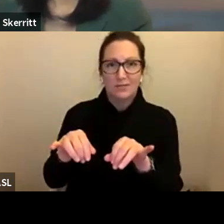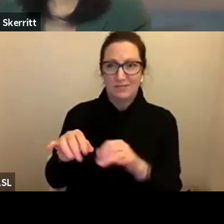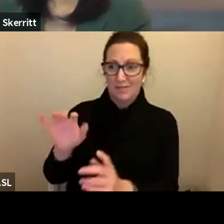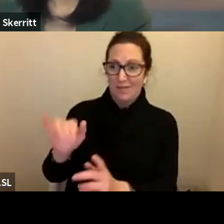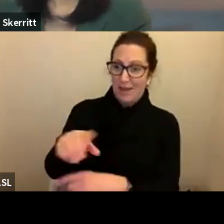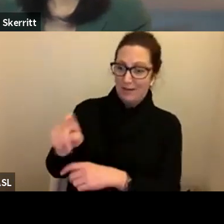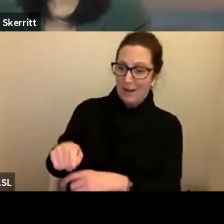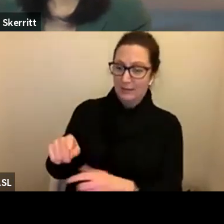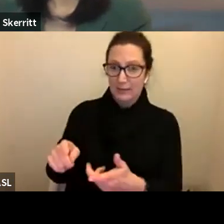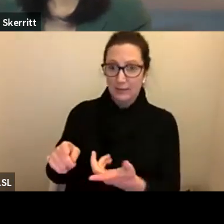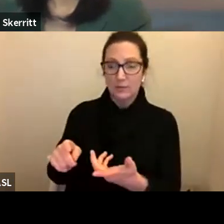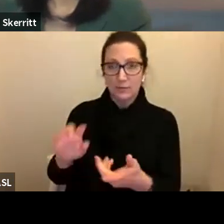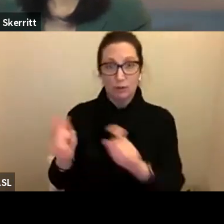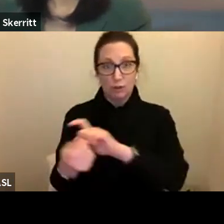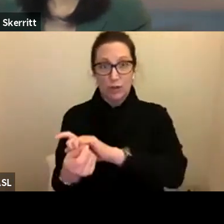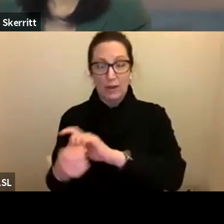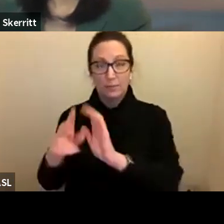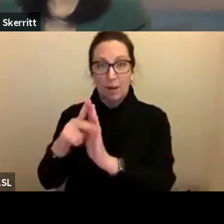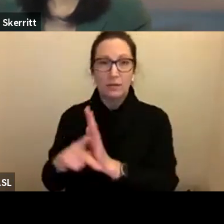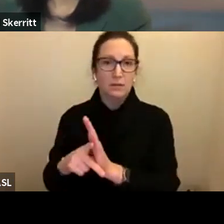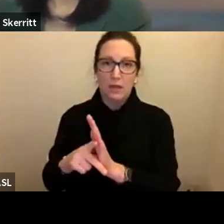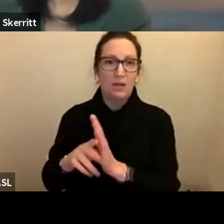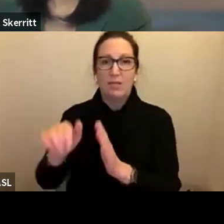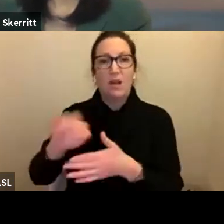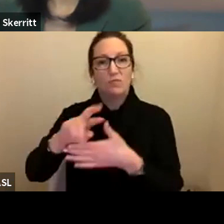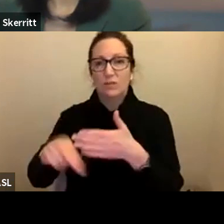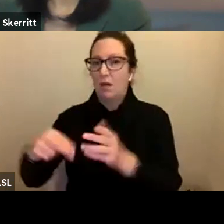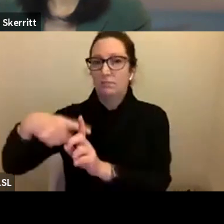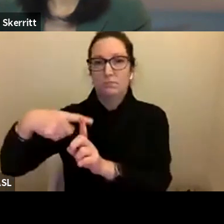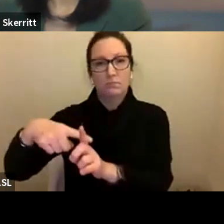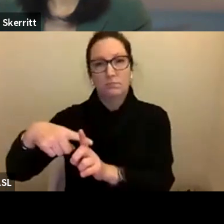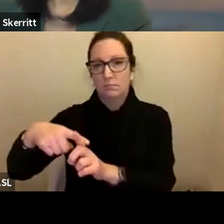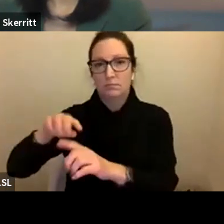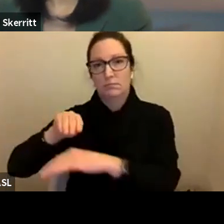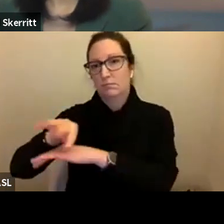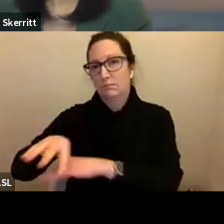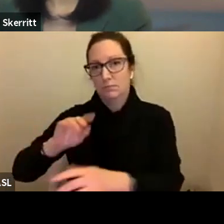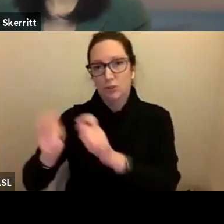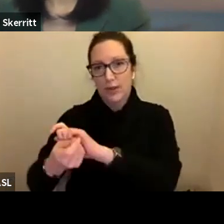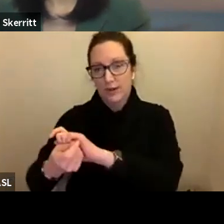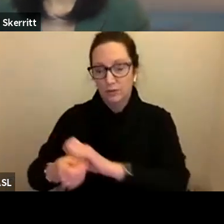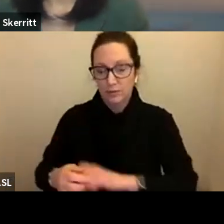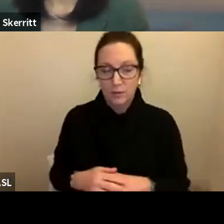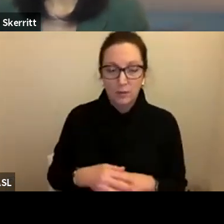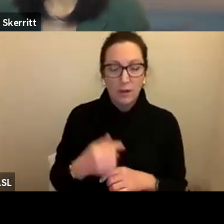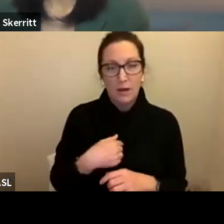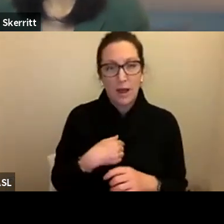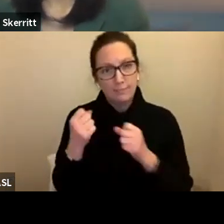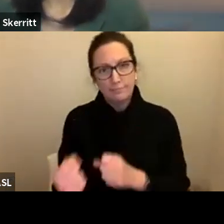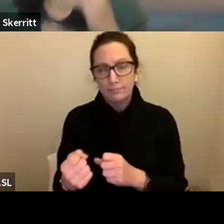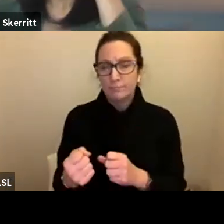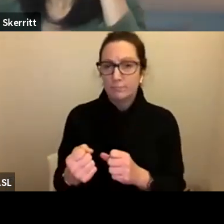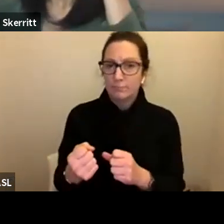happened from changing acceptance criteria. I strongly commend